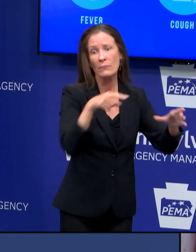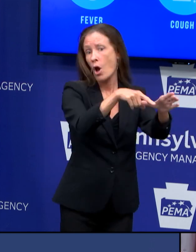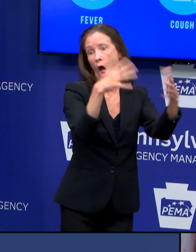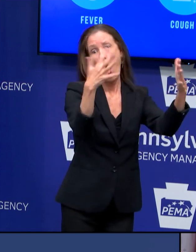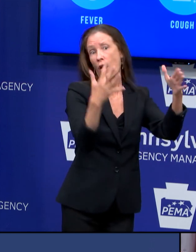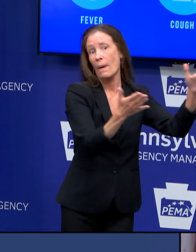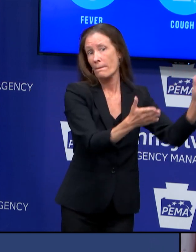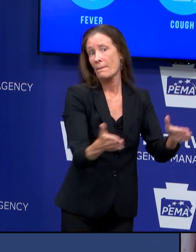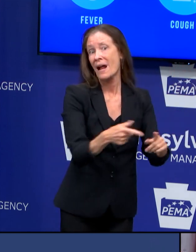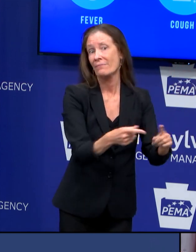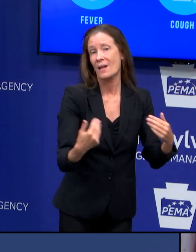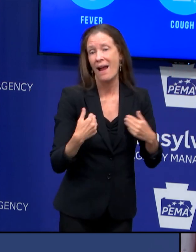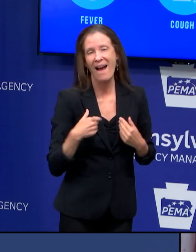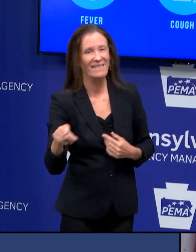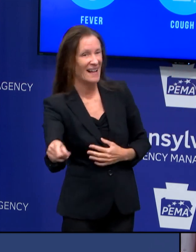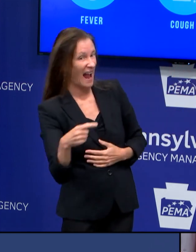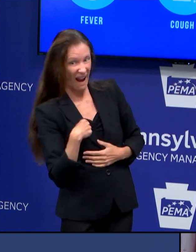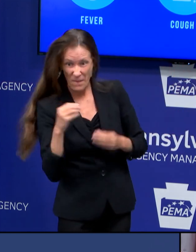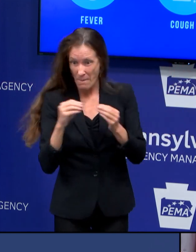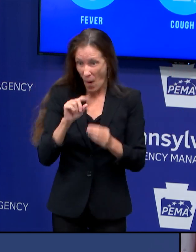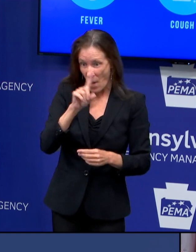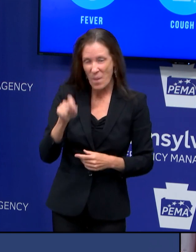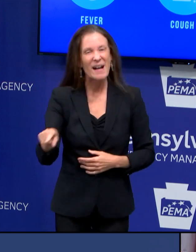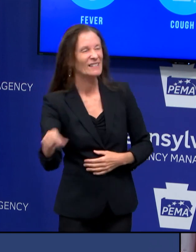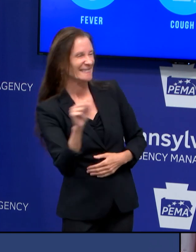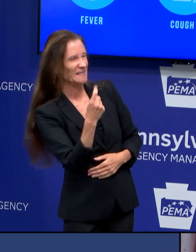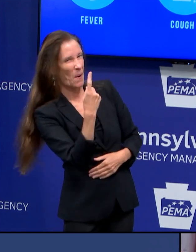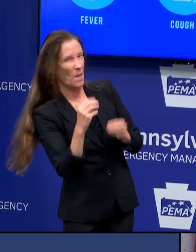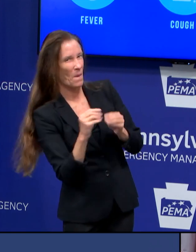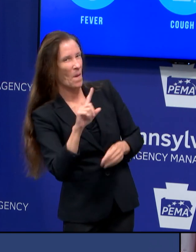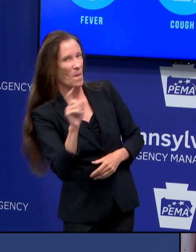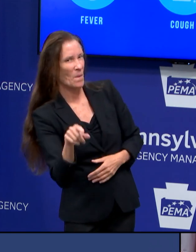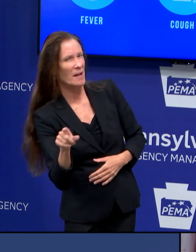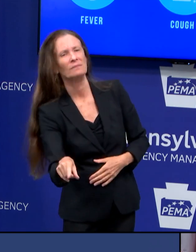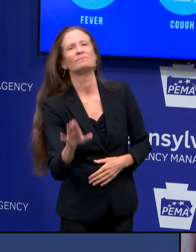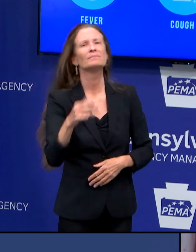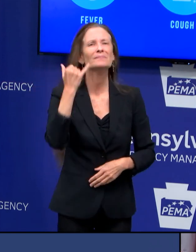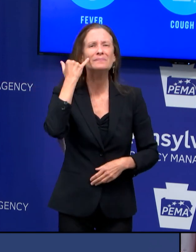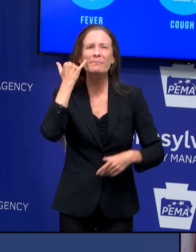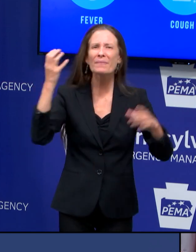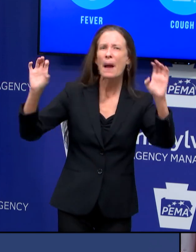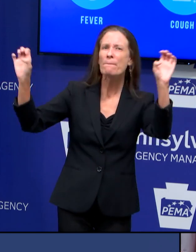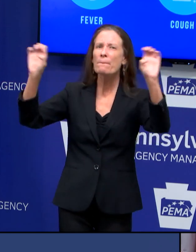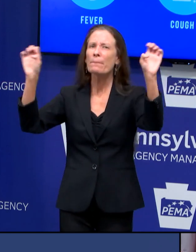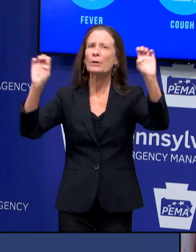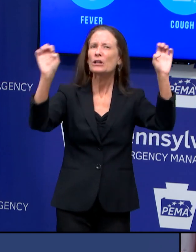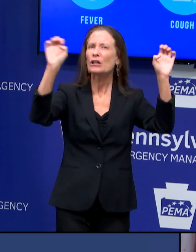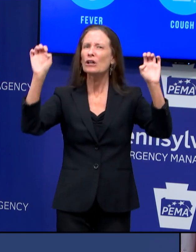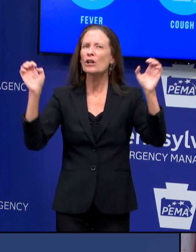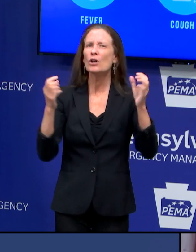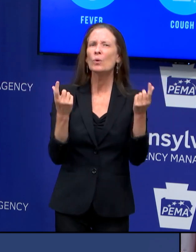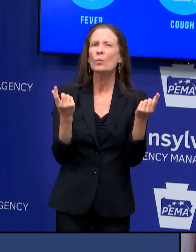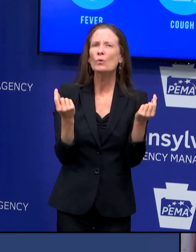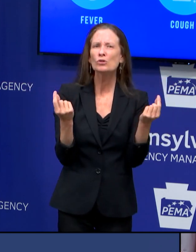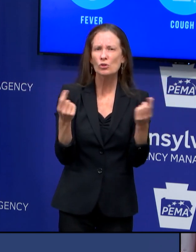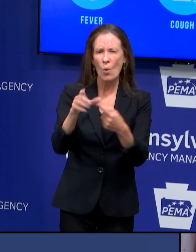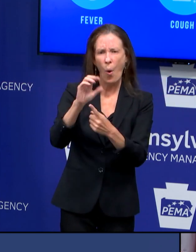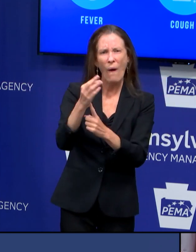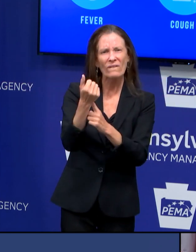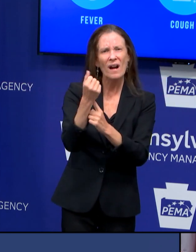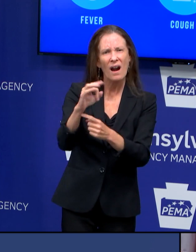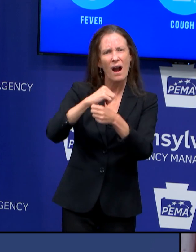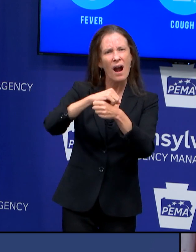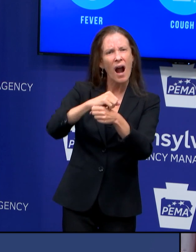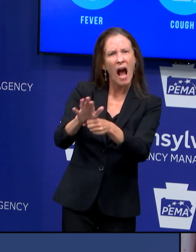more question. In the event of an emergency, what kind of COVID mitigation efforts would be at shelters or places where